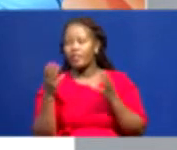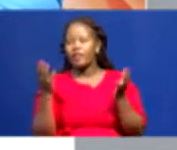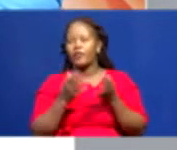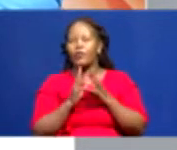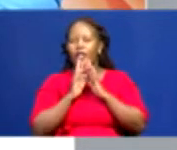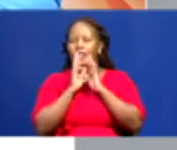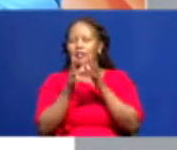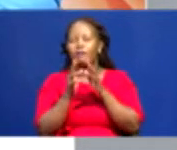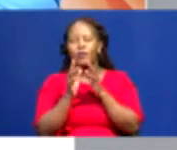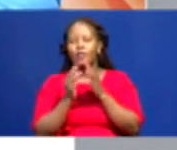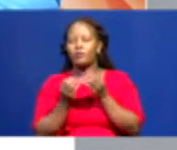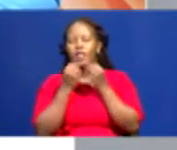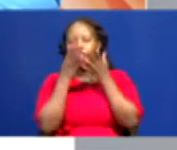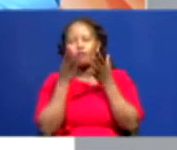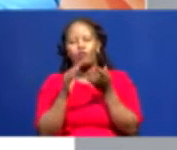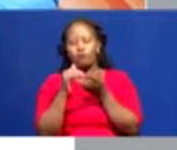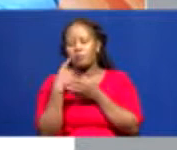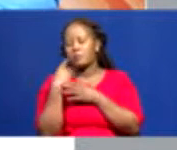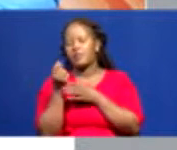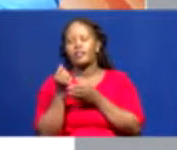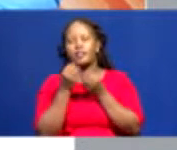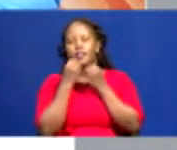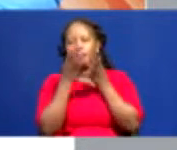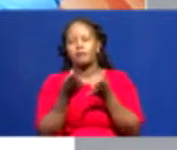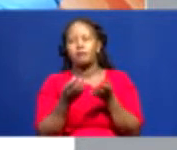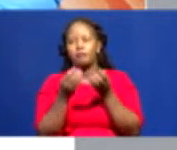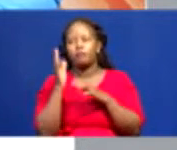give us the latest updates. Nancy, good afternoon.